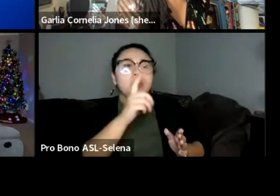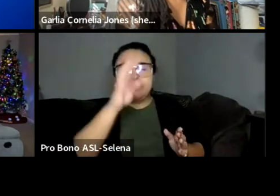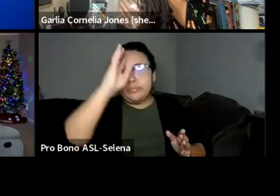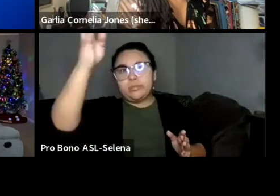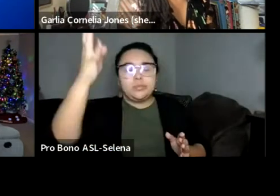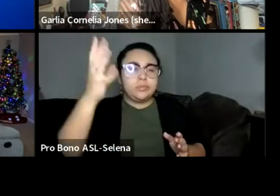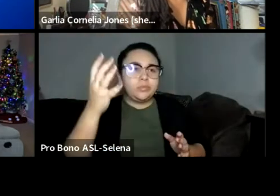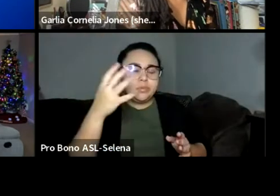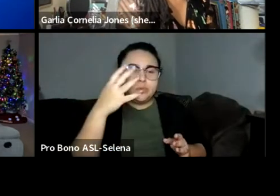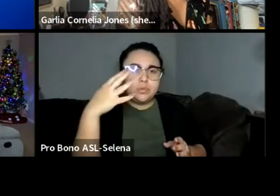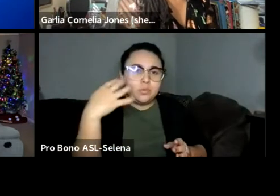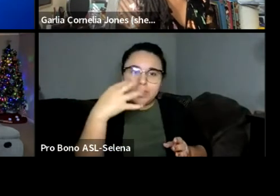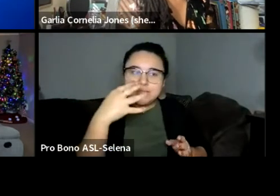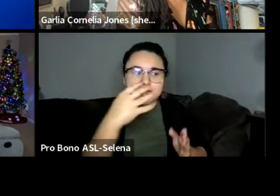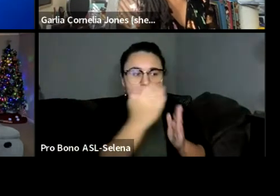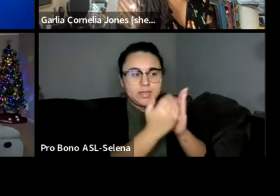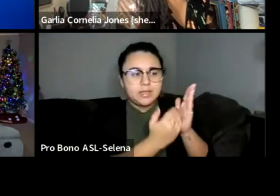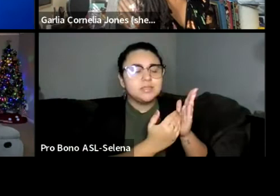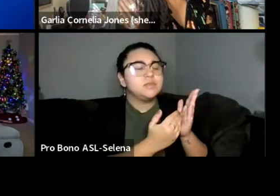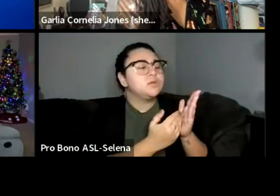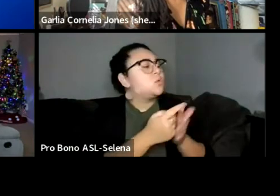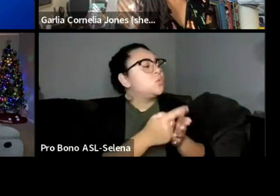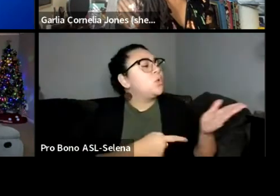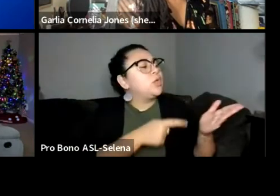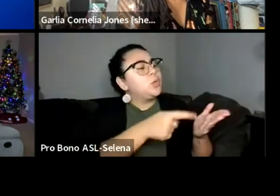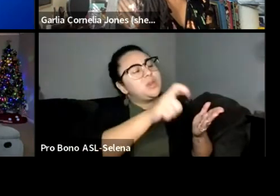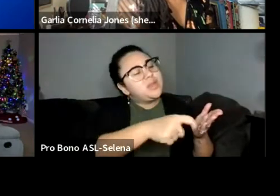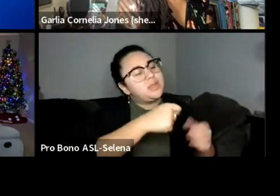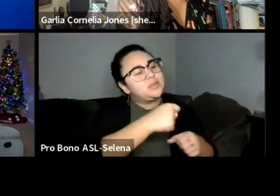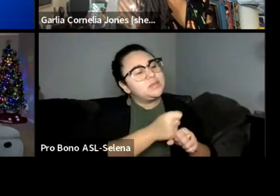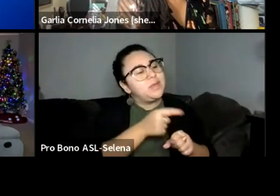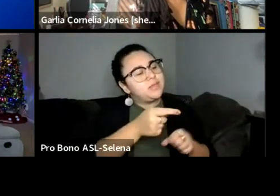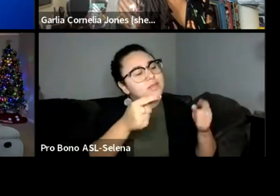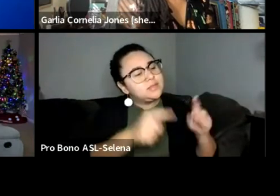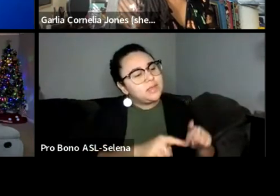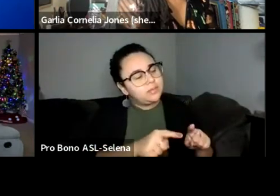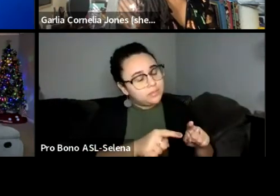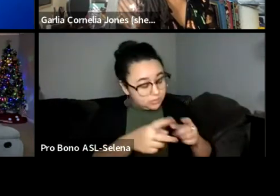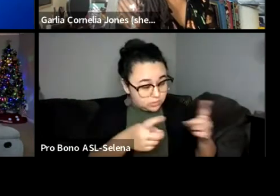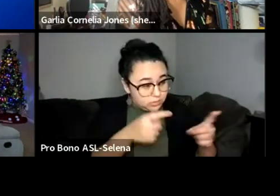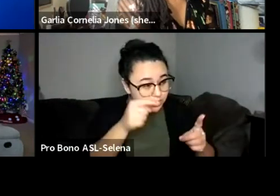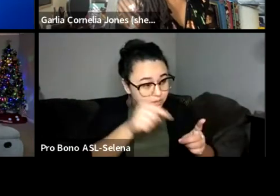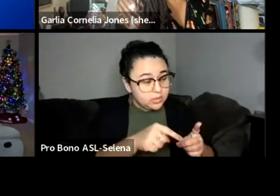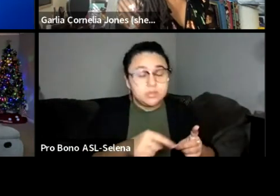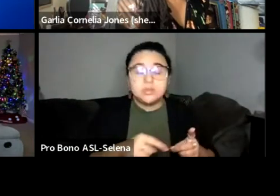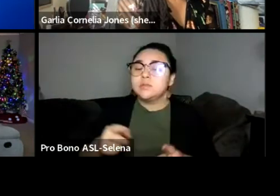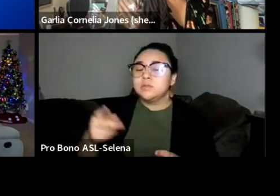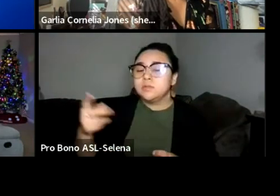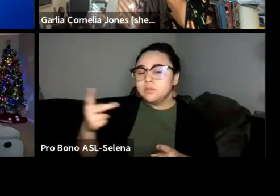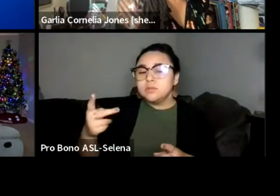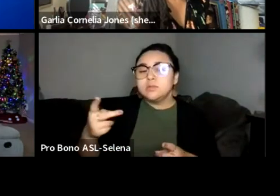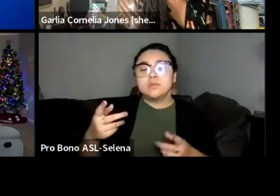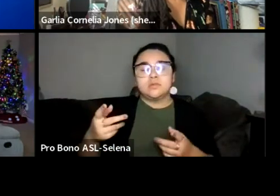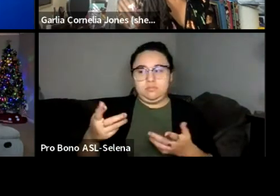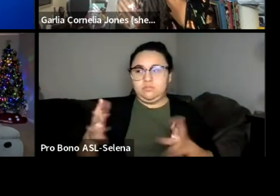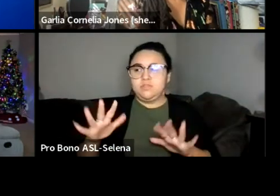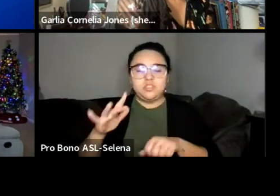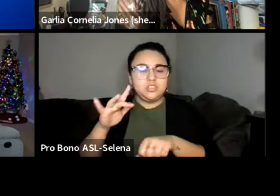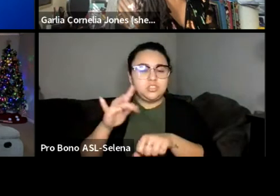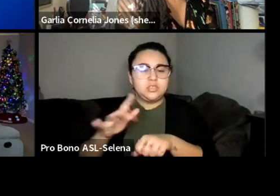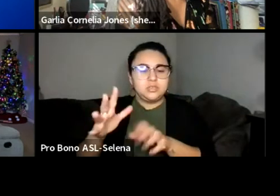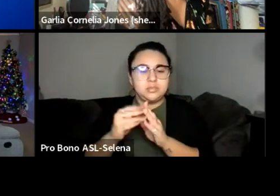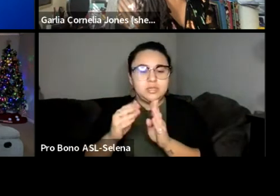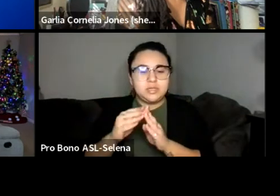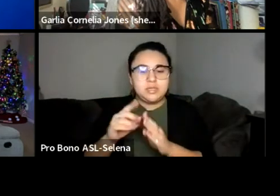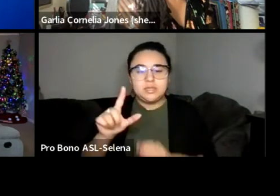happen. And we had been, it was, and talking about all these inspirations, we had been at that meeting, one of those meetings